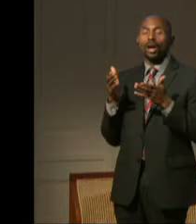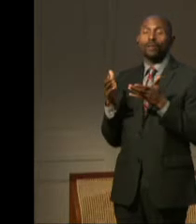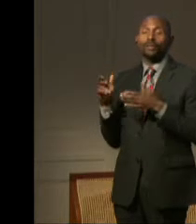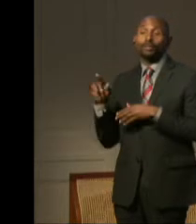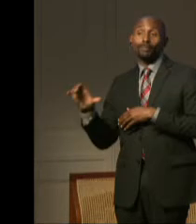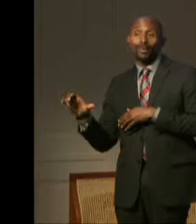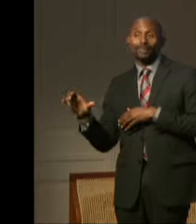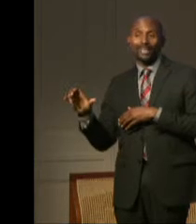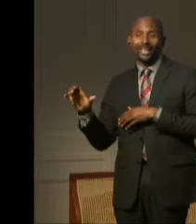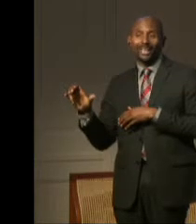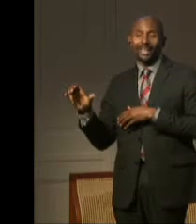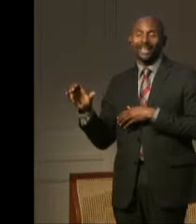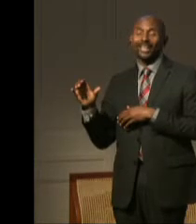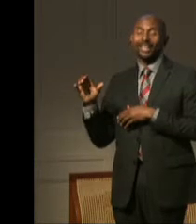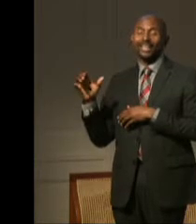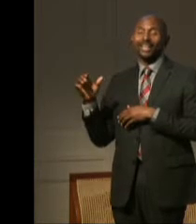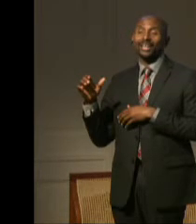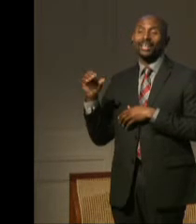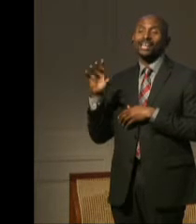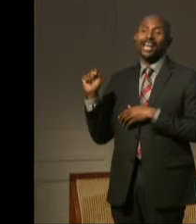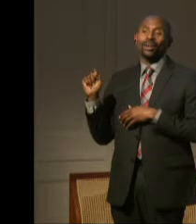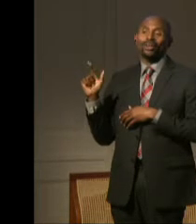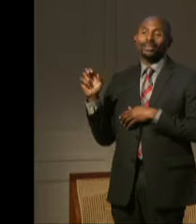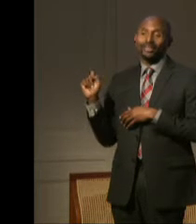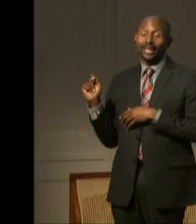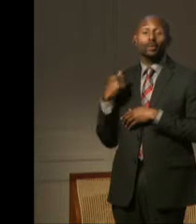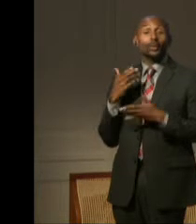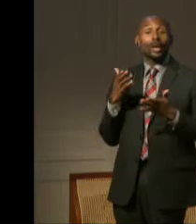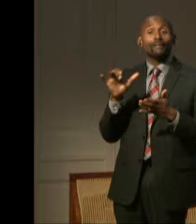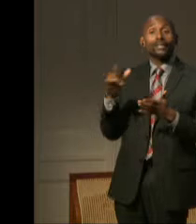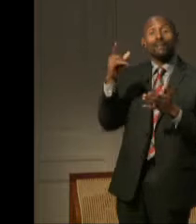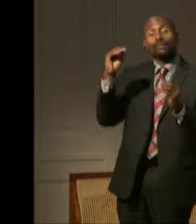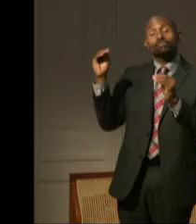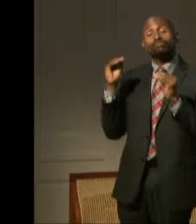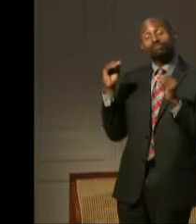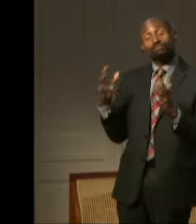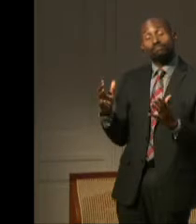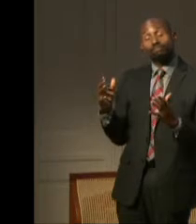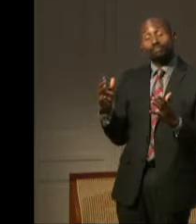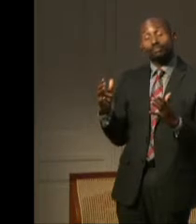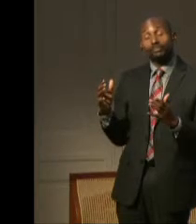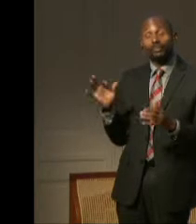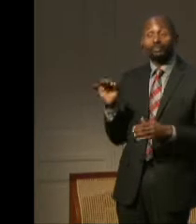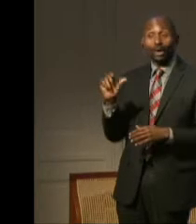member. So that computer science class, for instance,